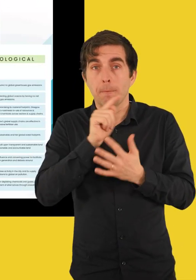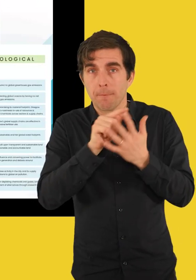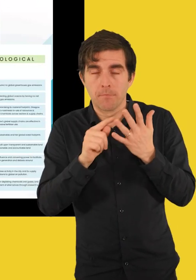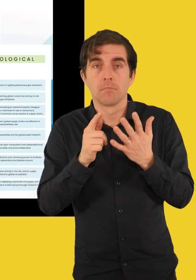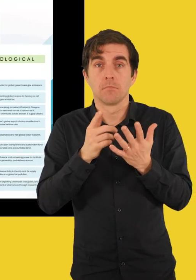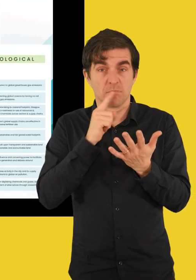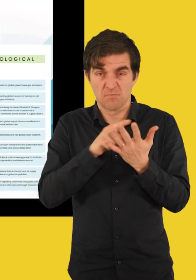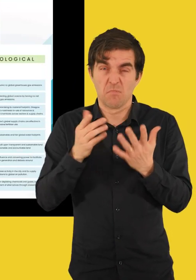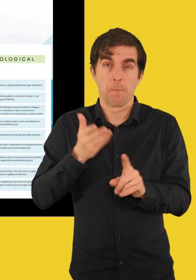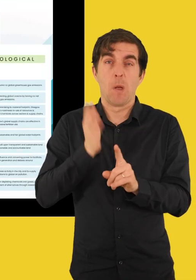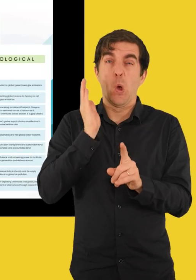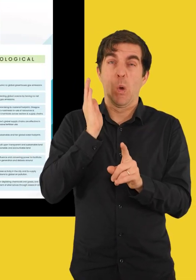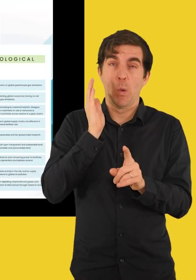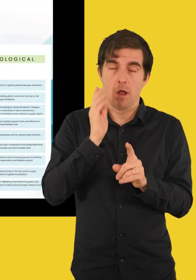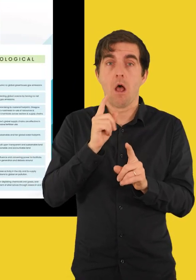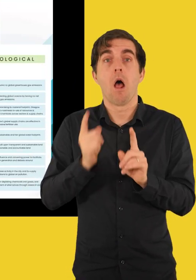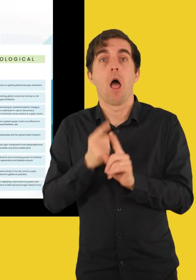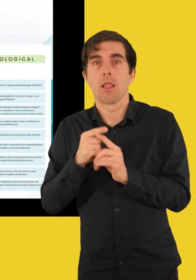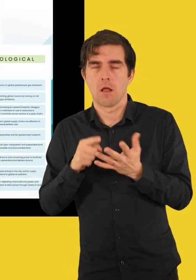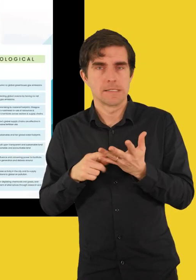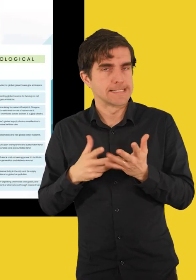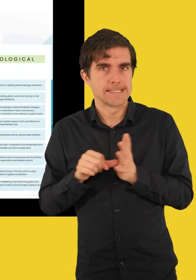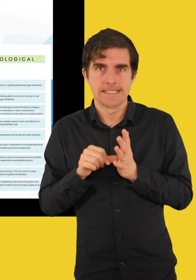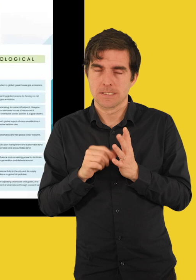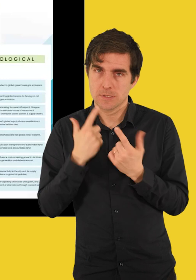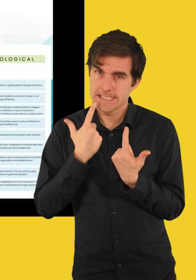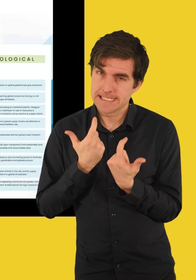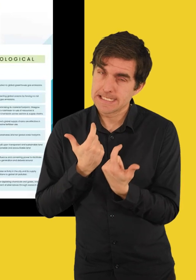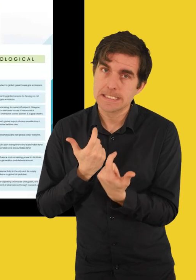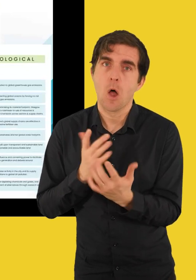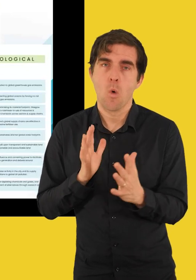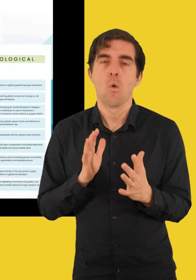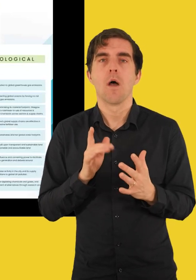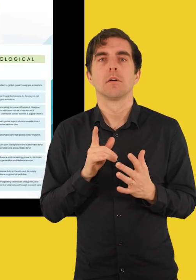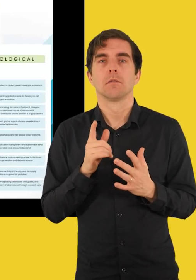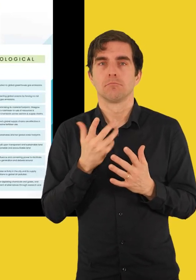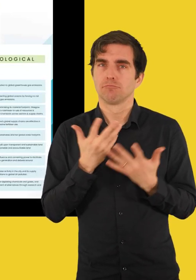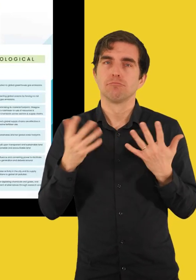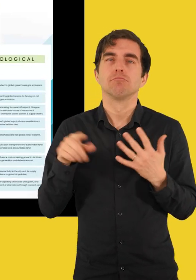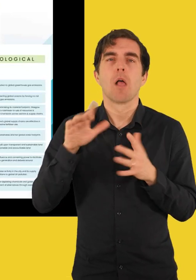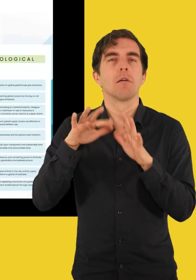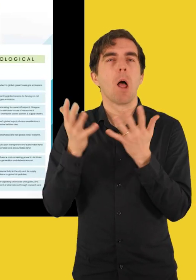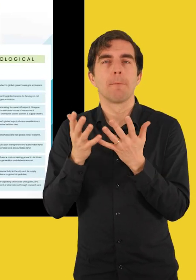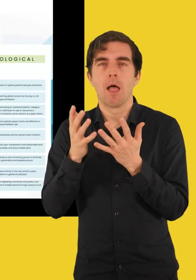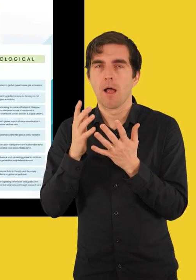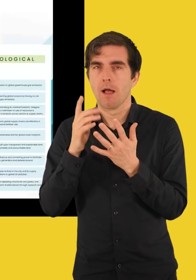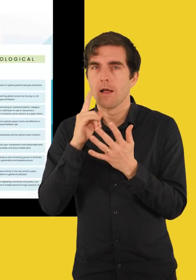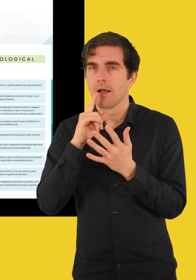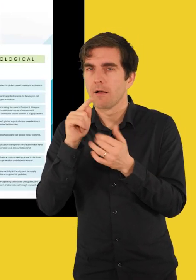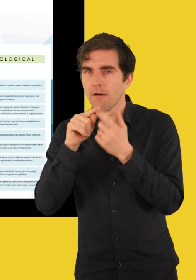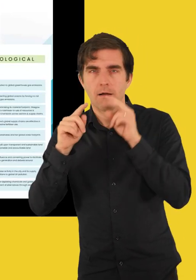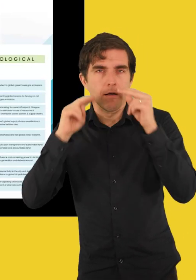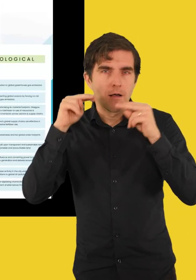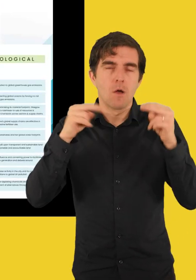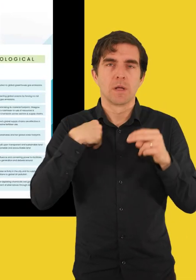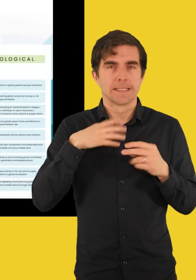areas where the indicators are obvious. There are others that have been harder to narrow down. And for many of the global dimensions, it's been really challenging,